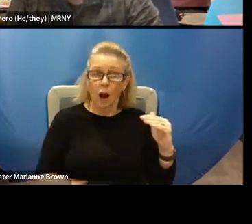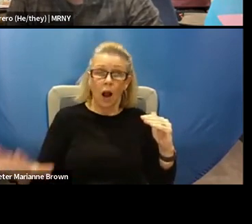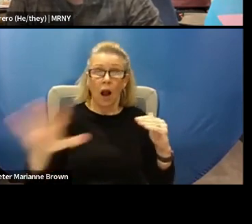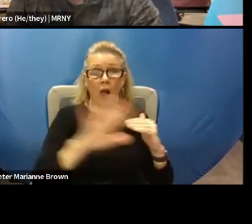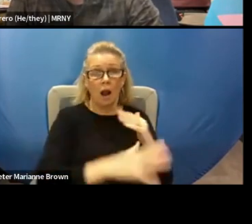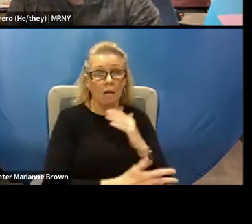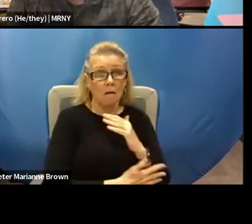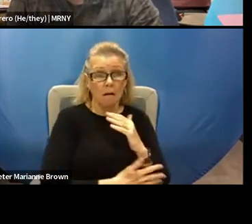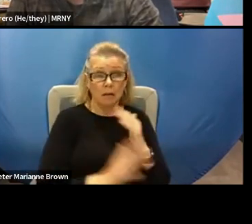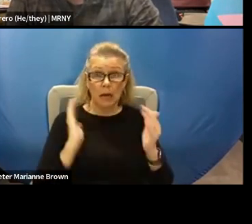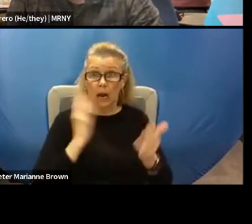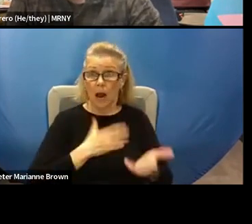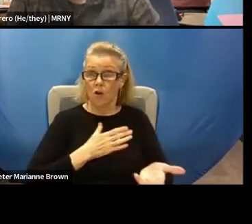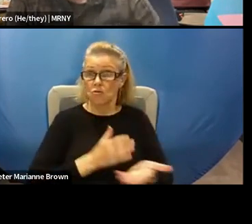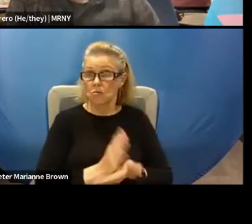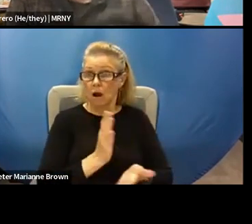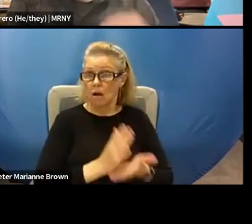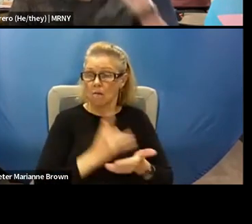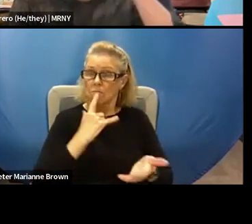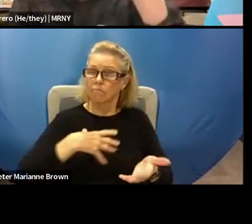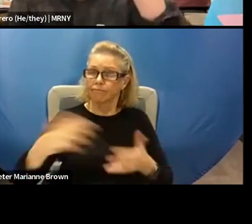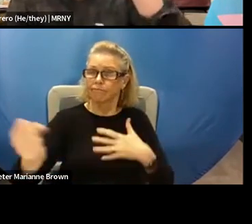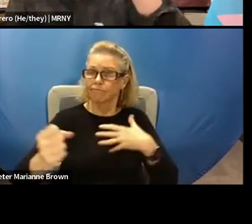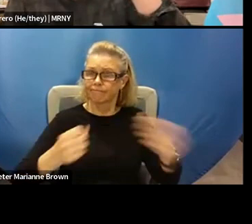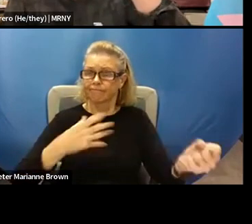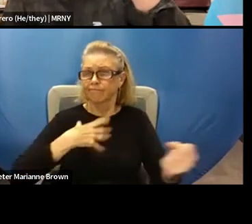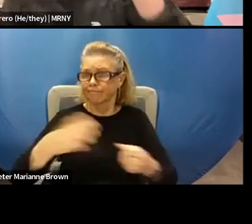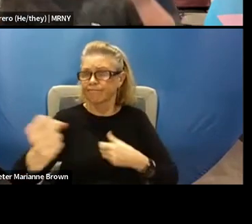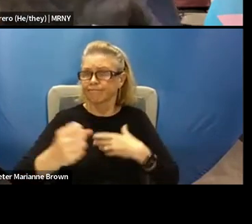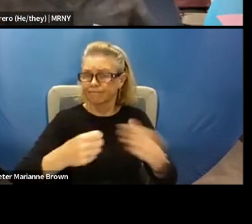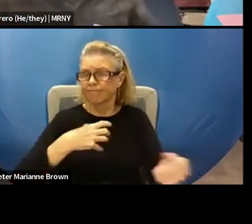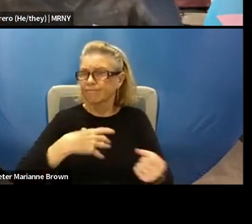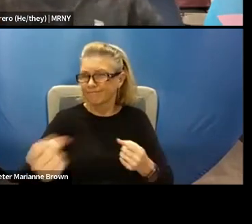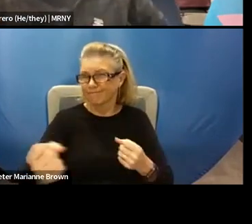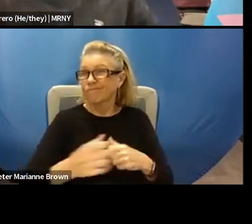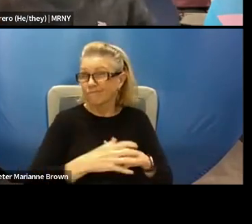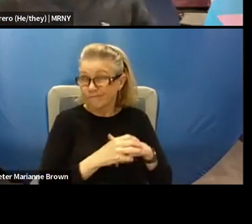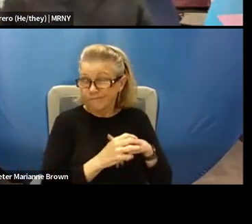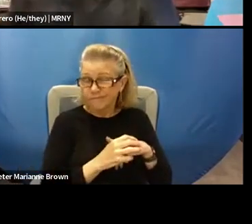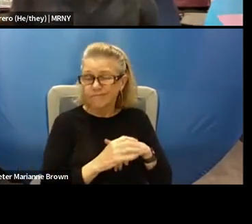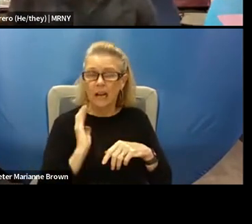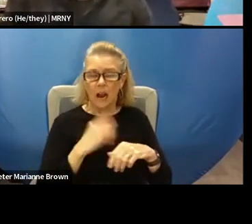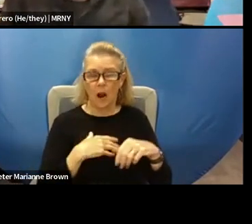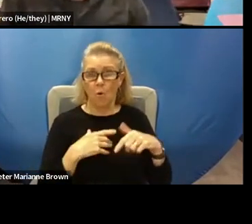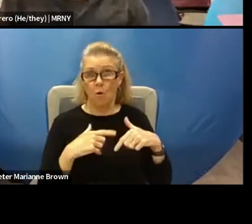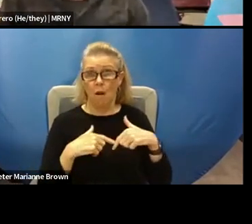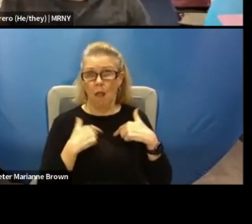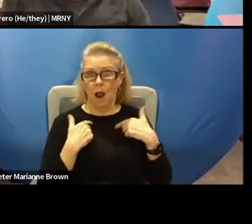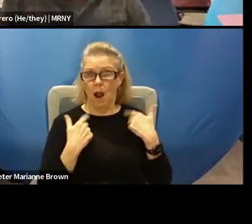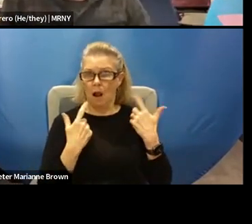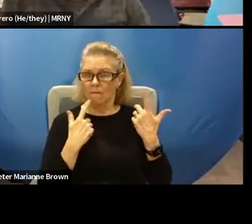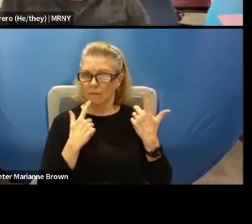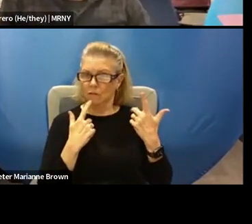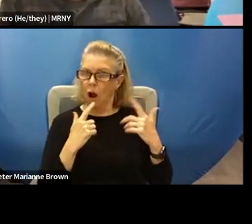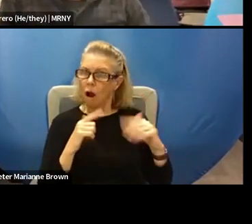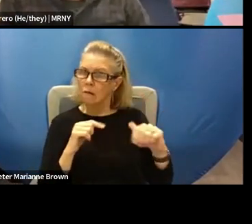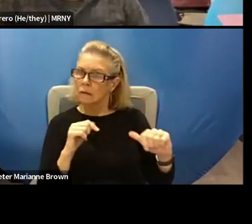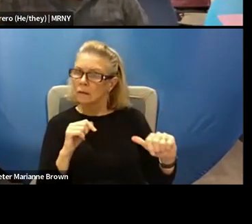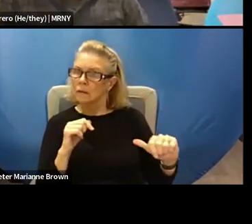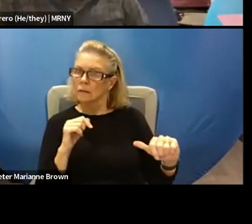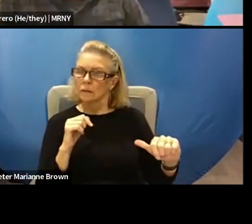rights are being taken away and stripped away from us. Our lives are on the line, and